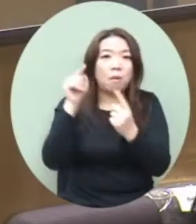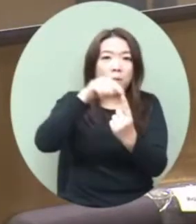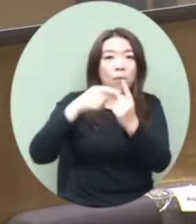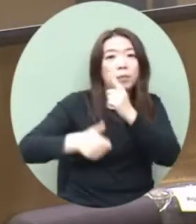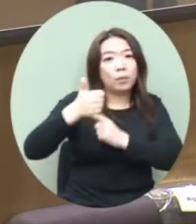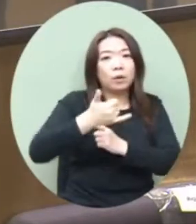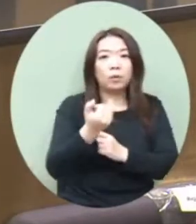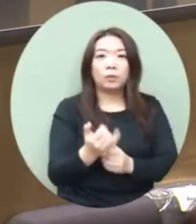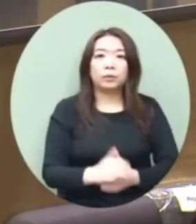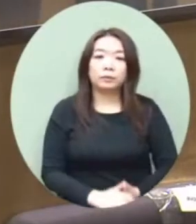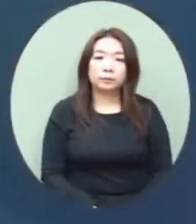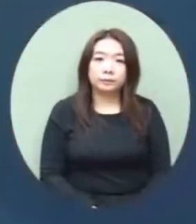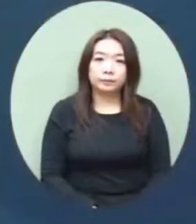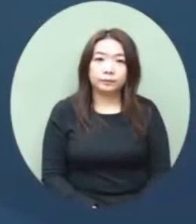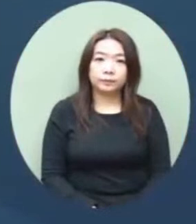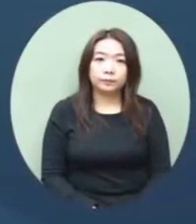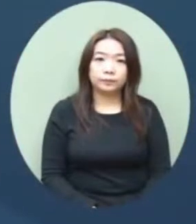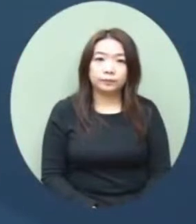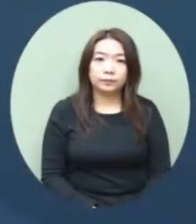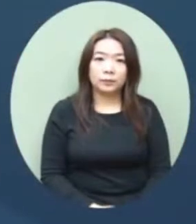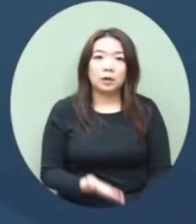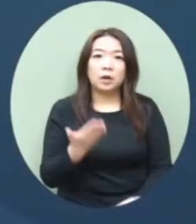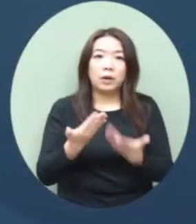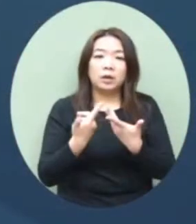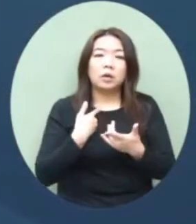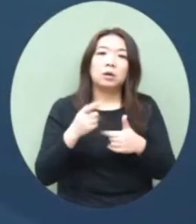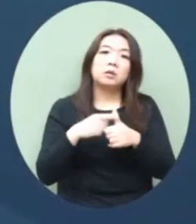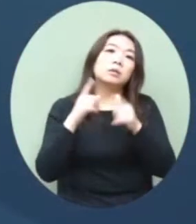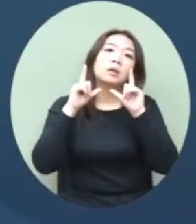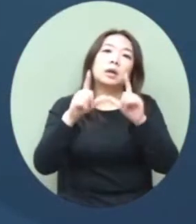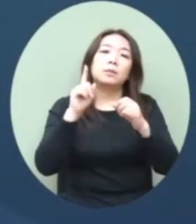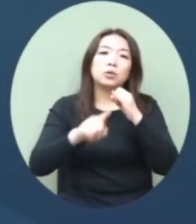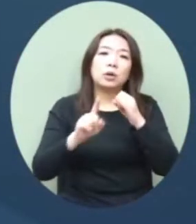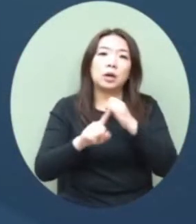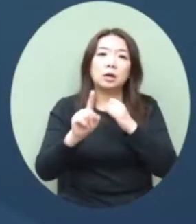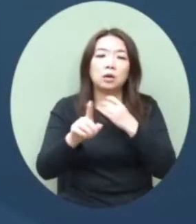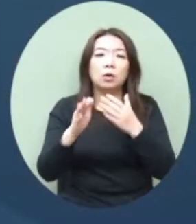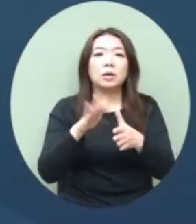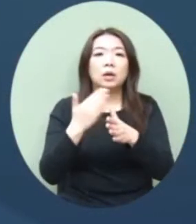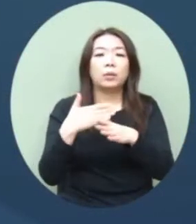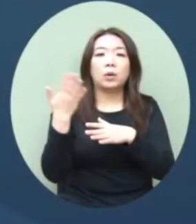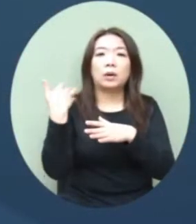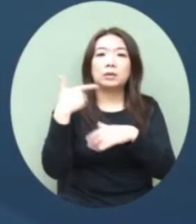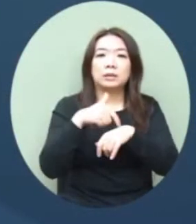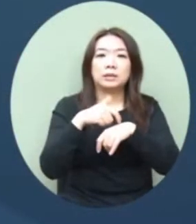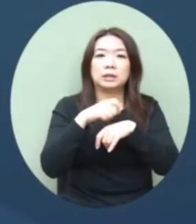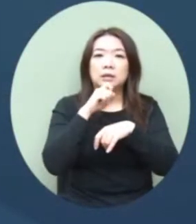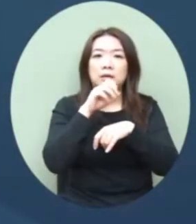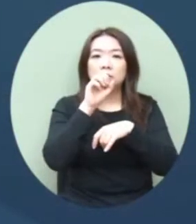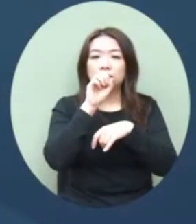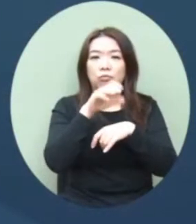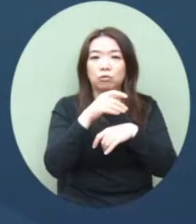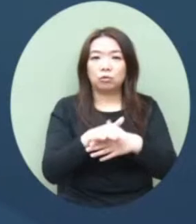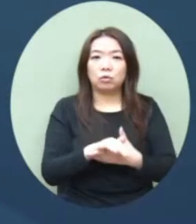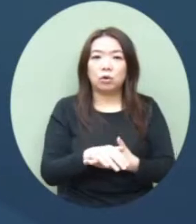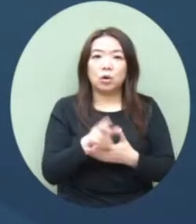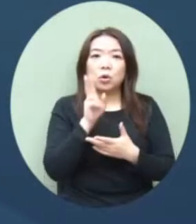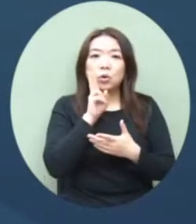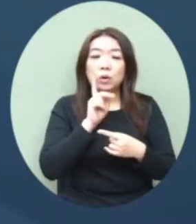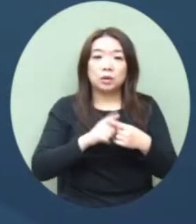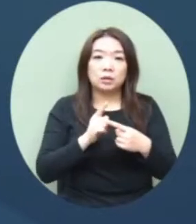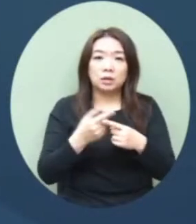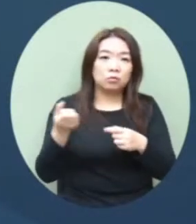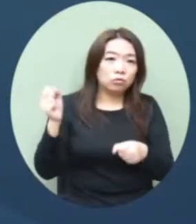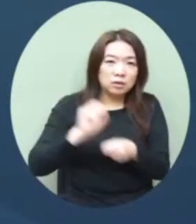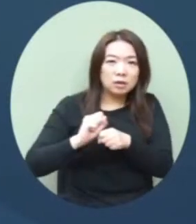day, and actually the figures are rising. Will you carry out a universal community testing exercise? Allow me to take the